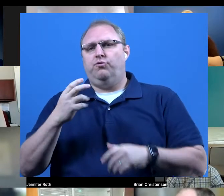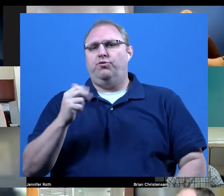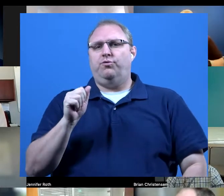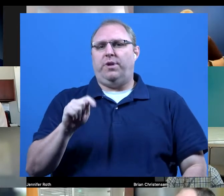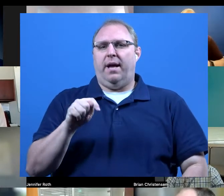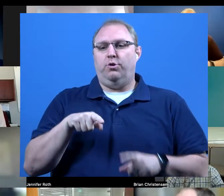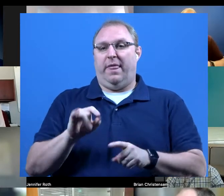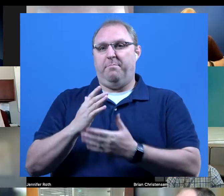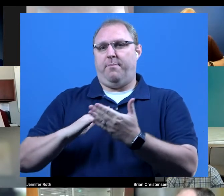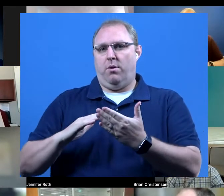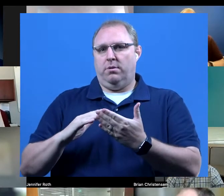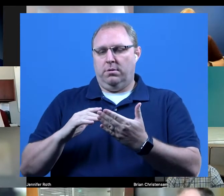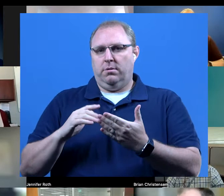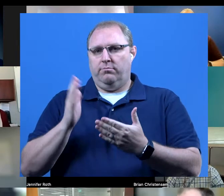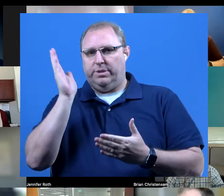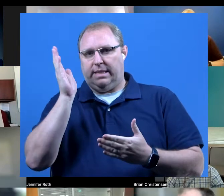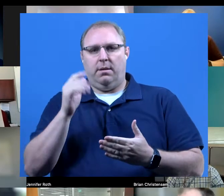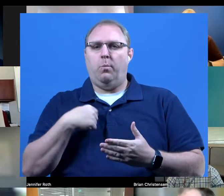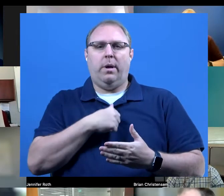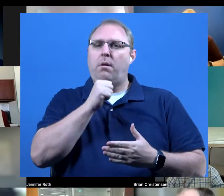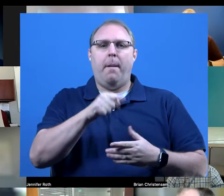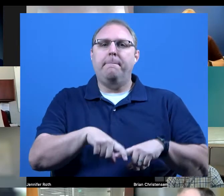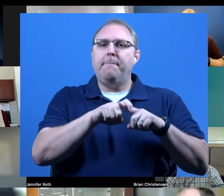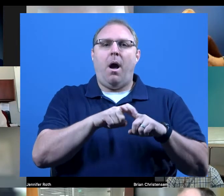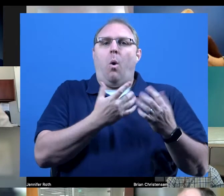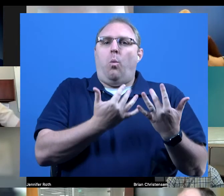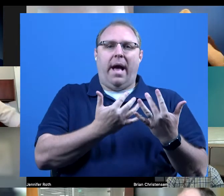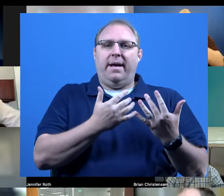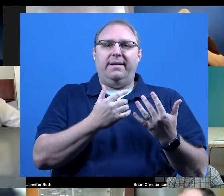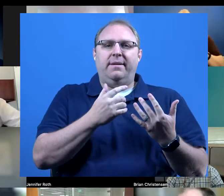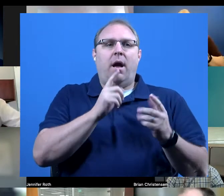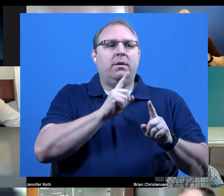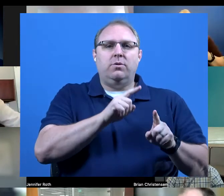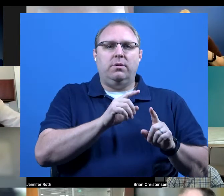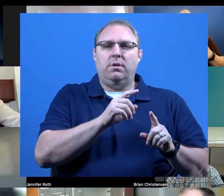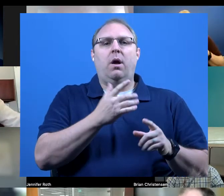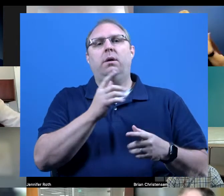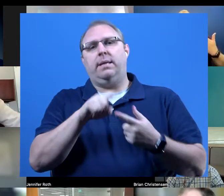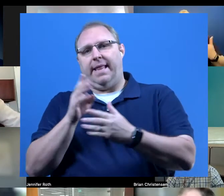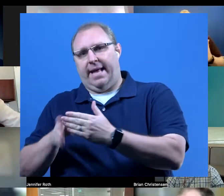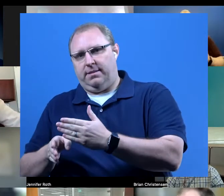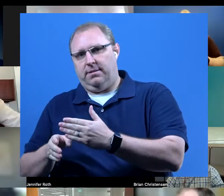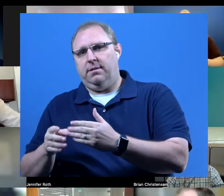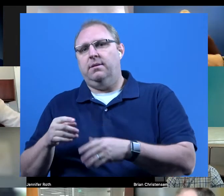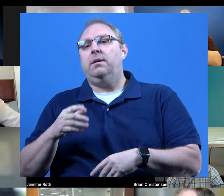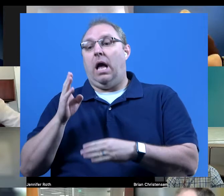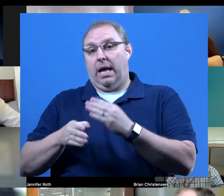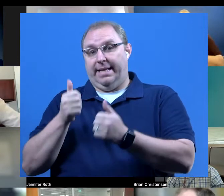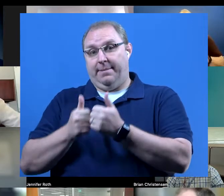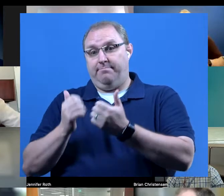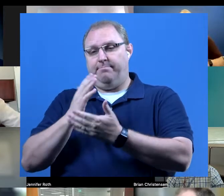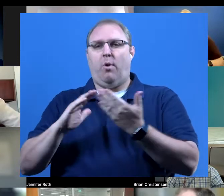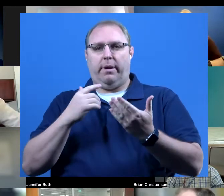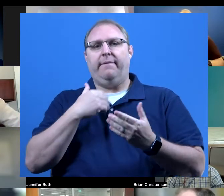questions as they're coming to you during that section, but we will not be pausing to answer your question in the moment.